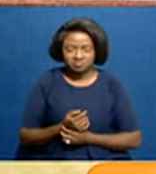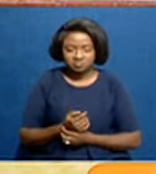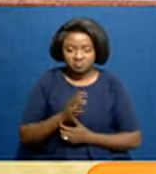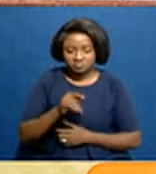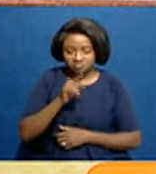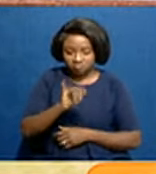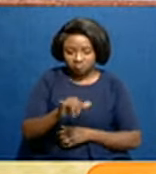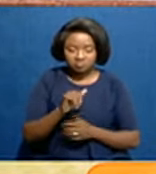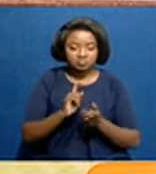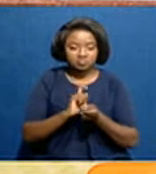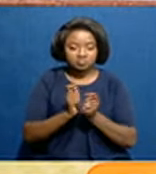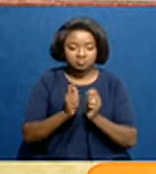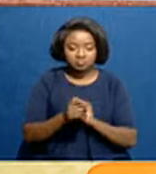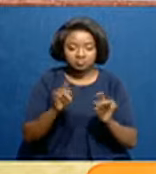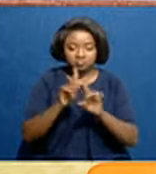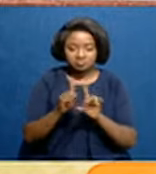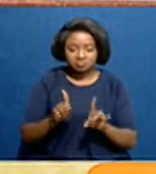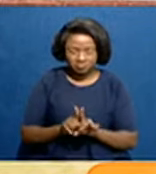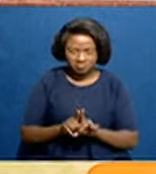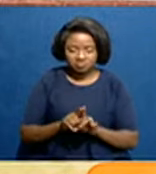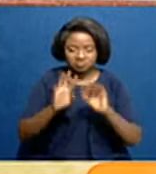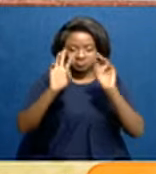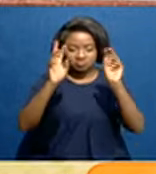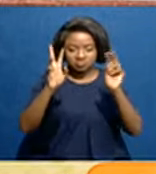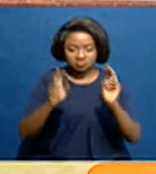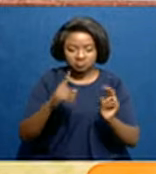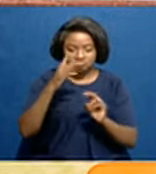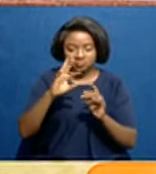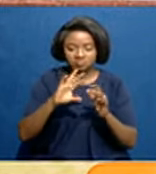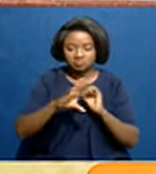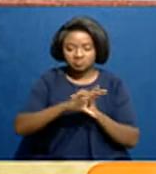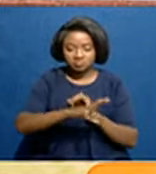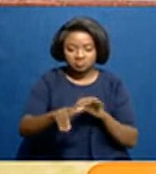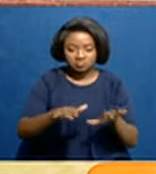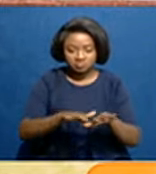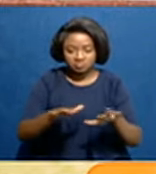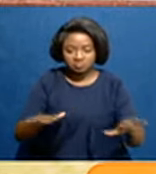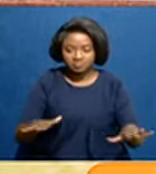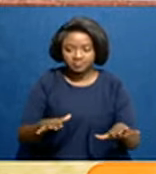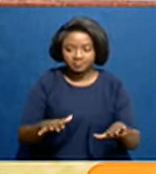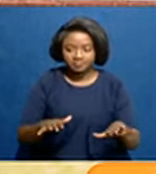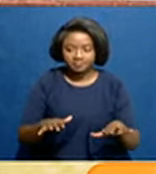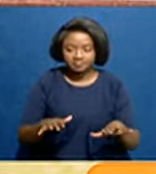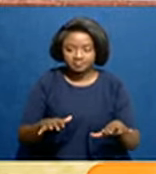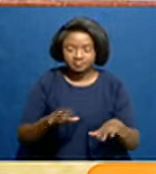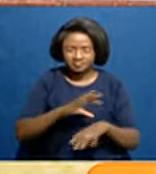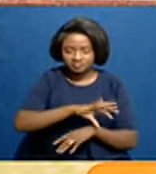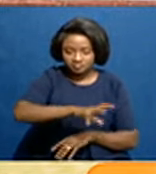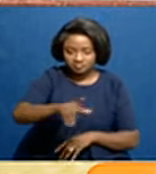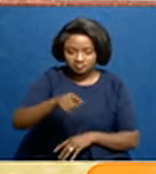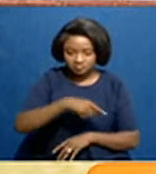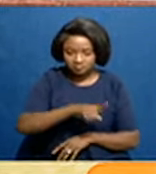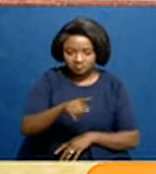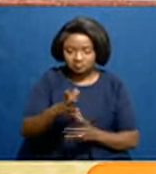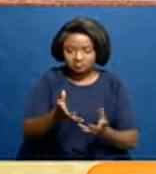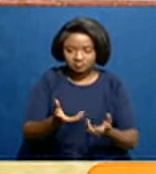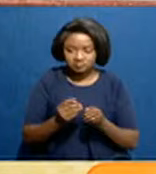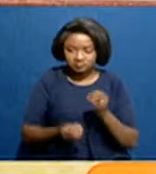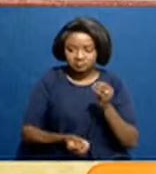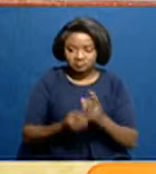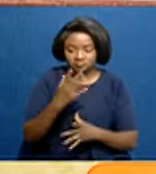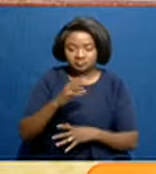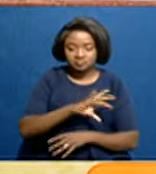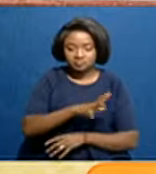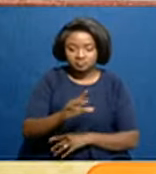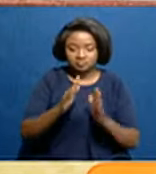essentially, because on matters to do with county land, the counties are required to set up what is called counting housing